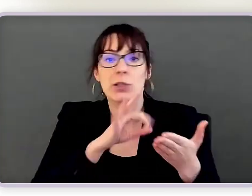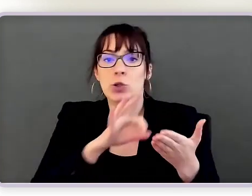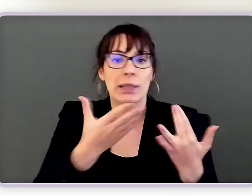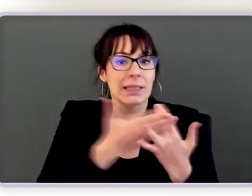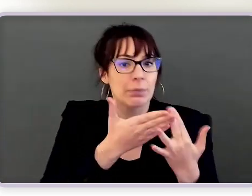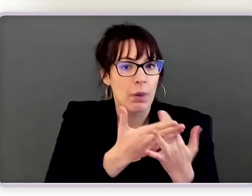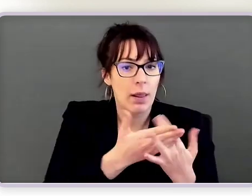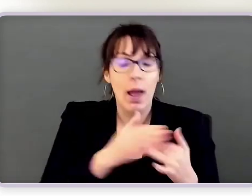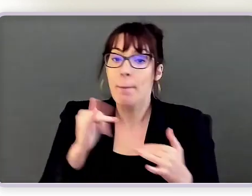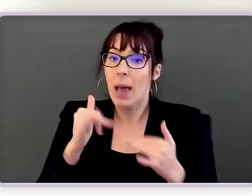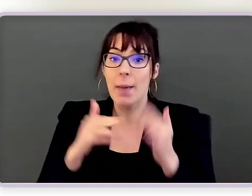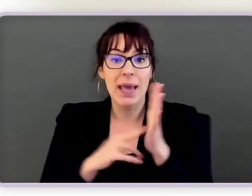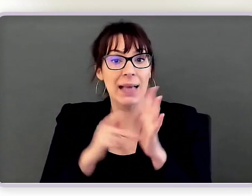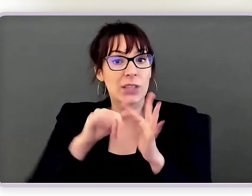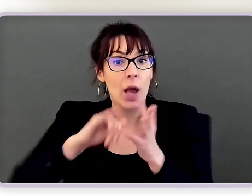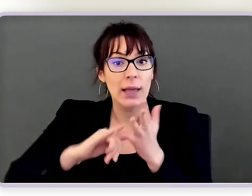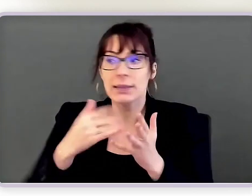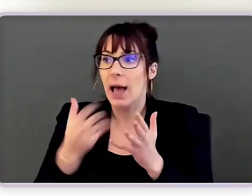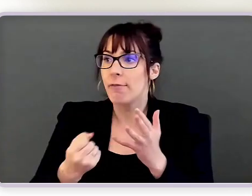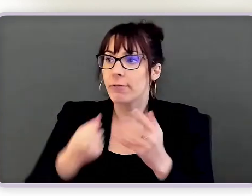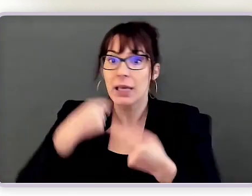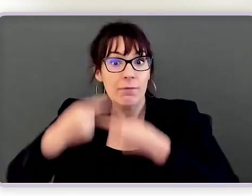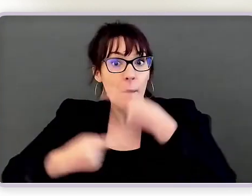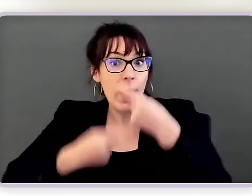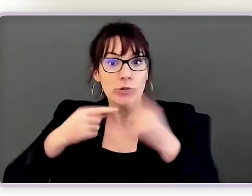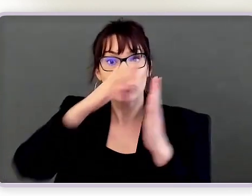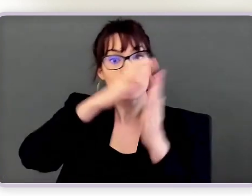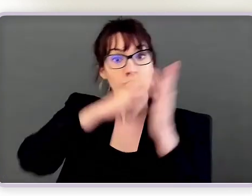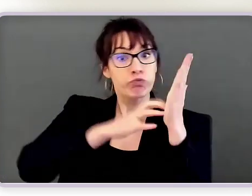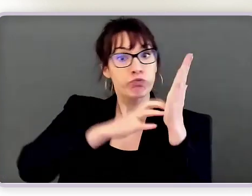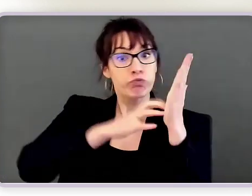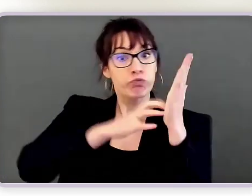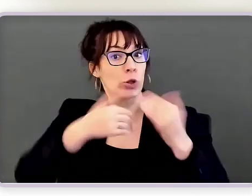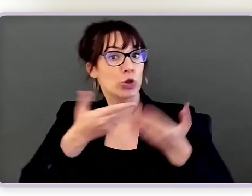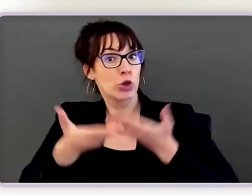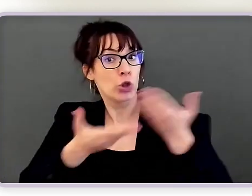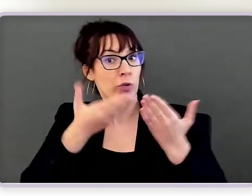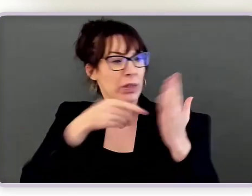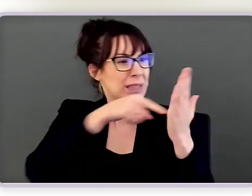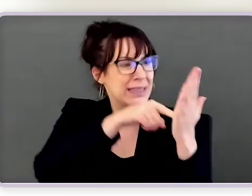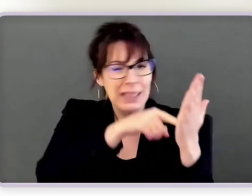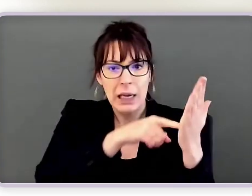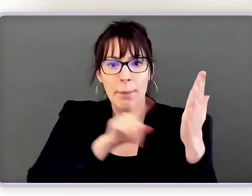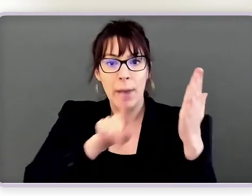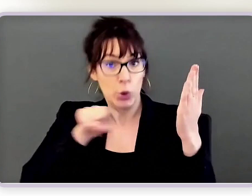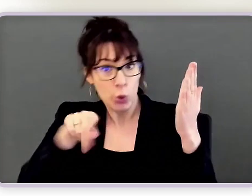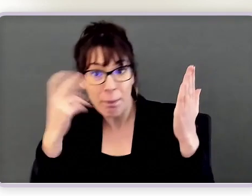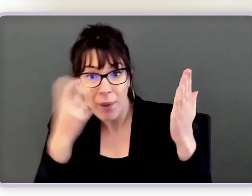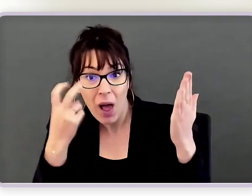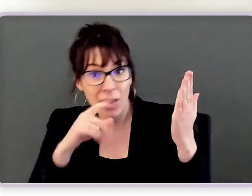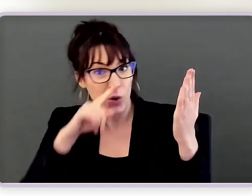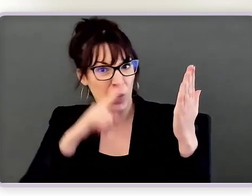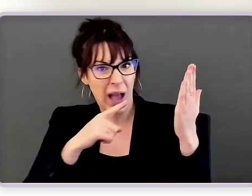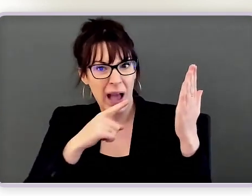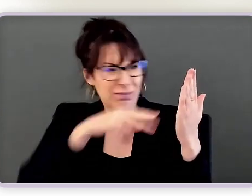they are not accessible to you because you have a vision impairment. That is